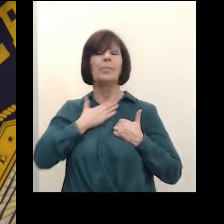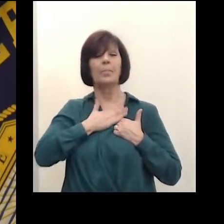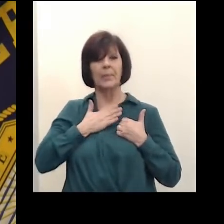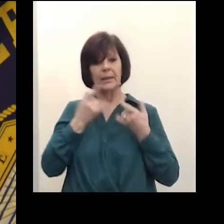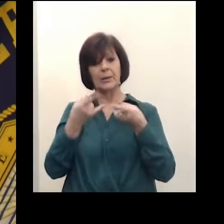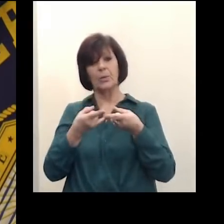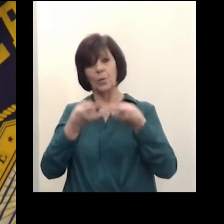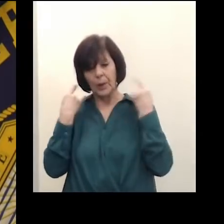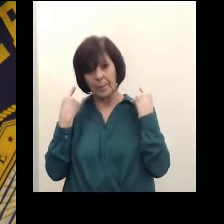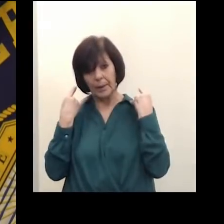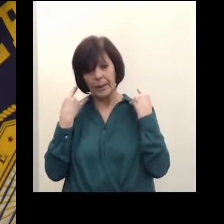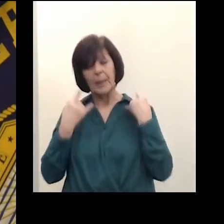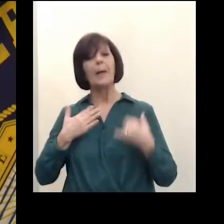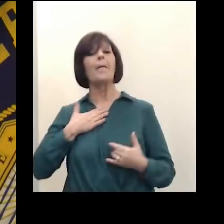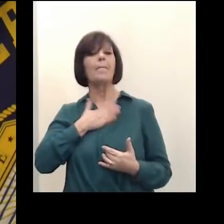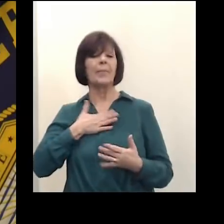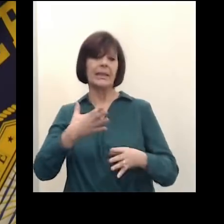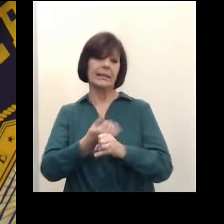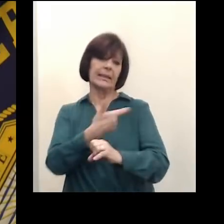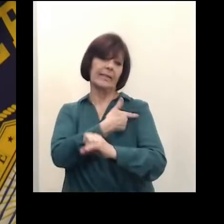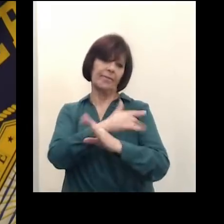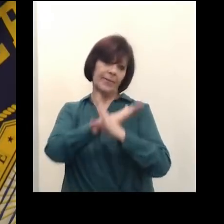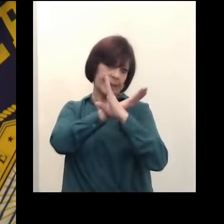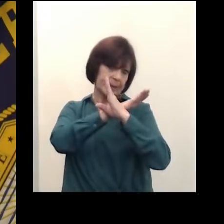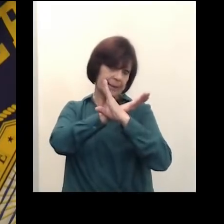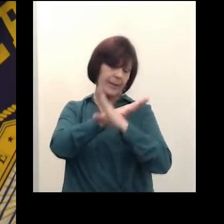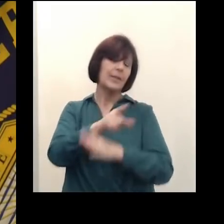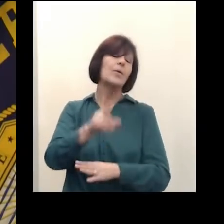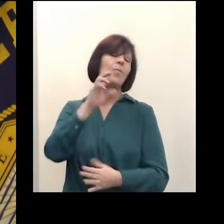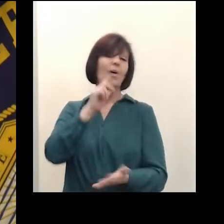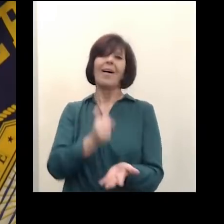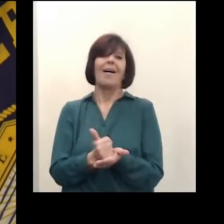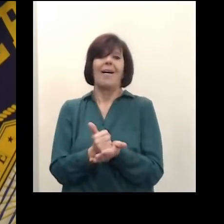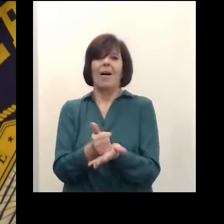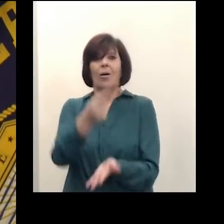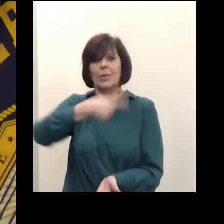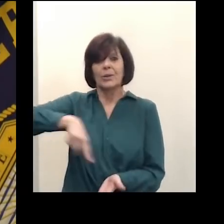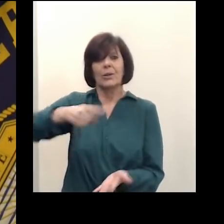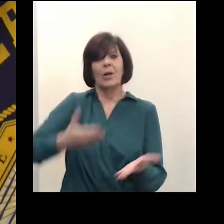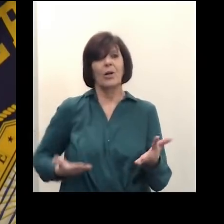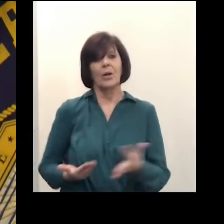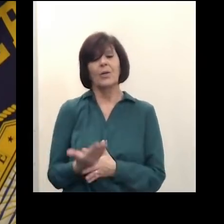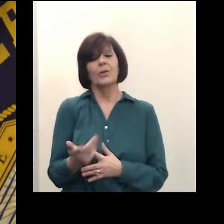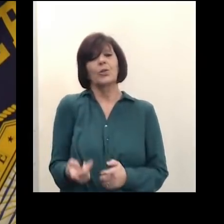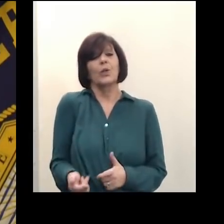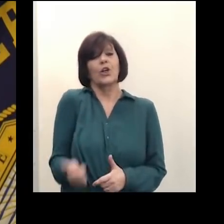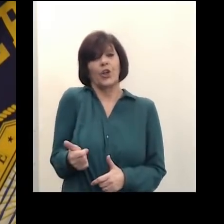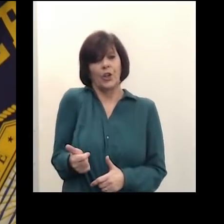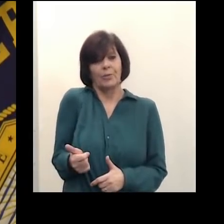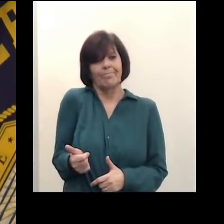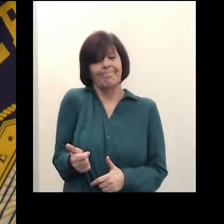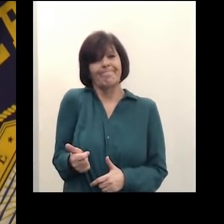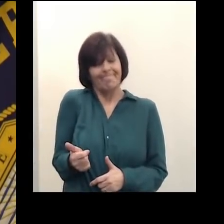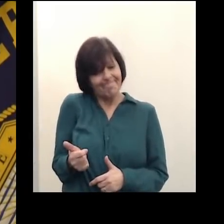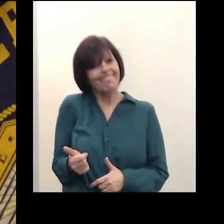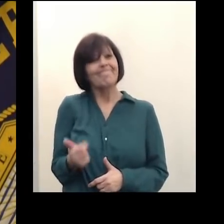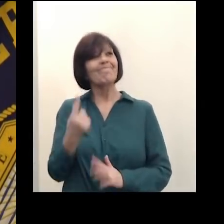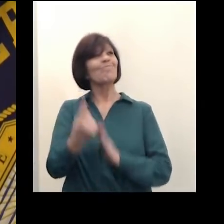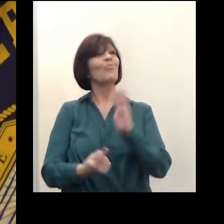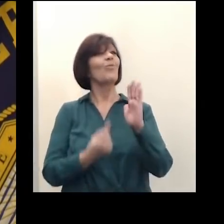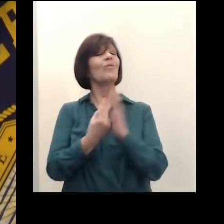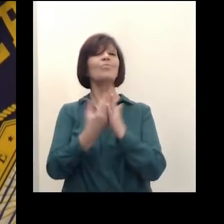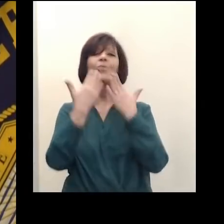Please get vaccinated, and you will help us all get through this a lot quicker. With that, we've reached an hour. I want to thank everyone